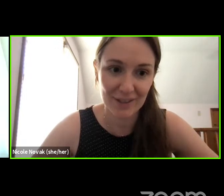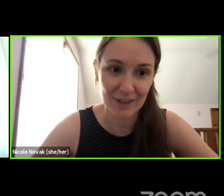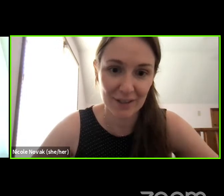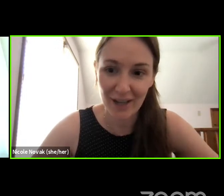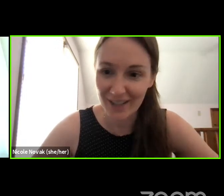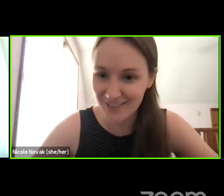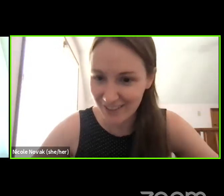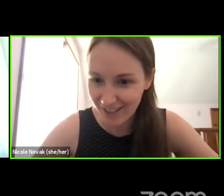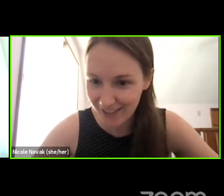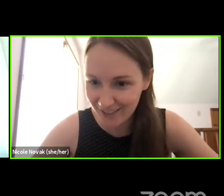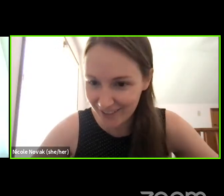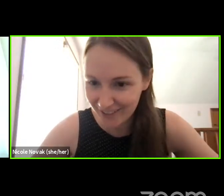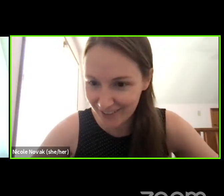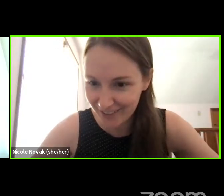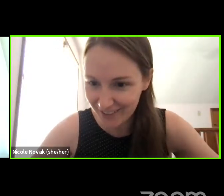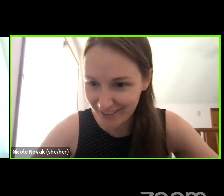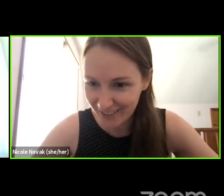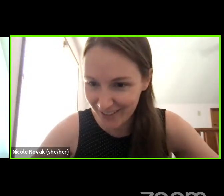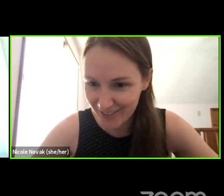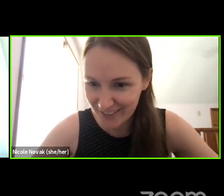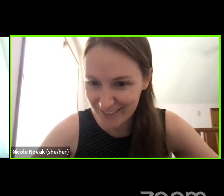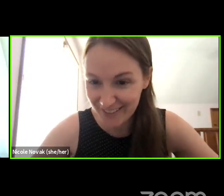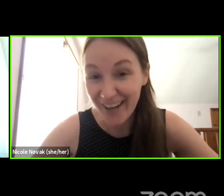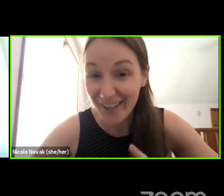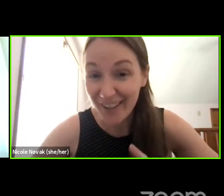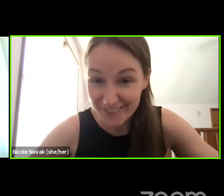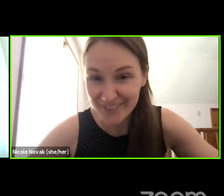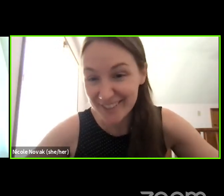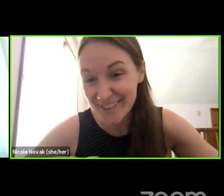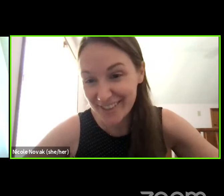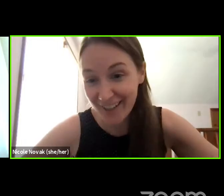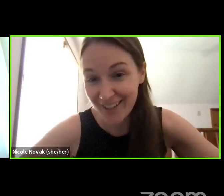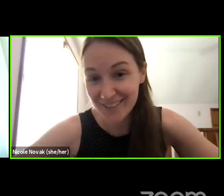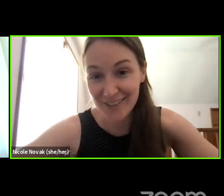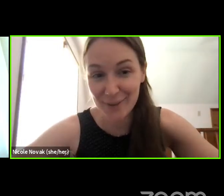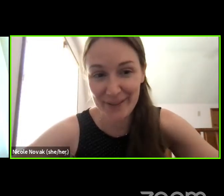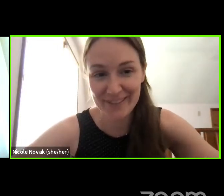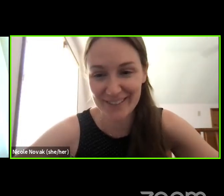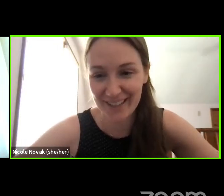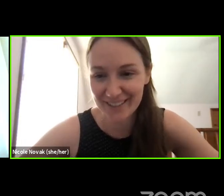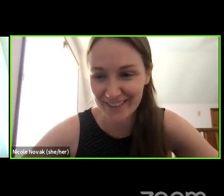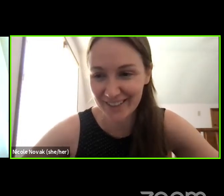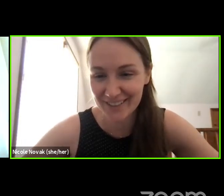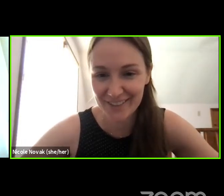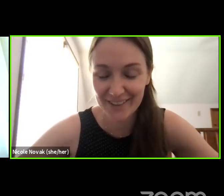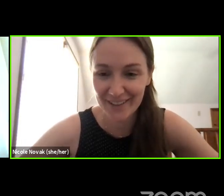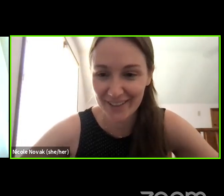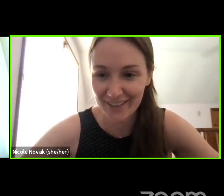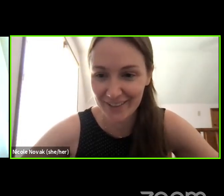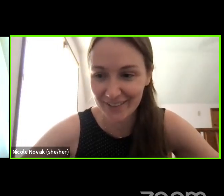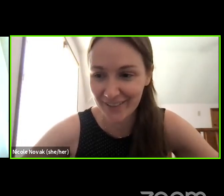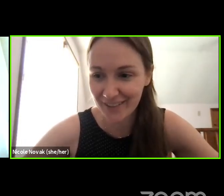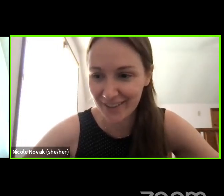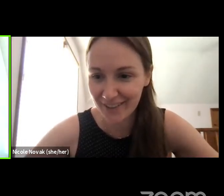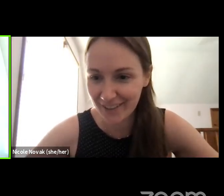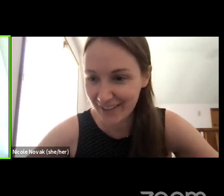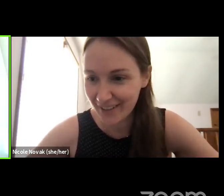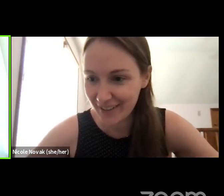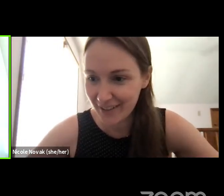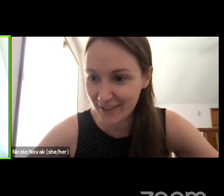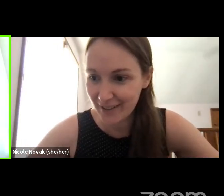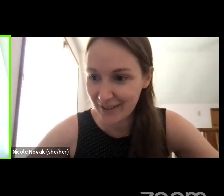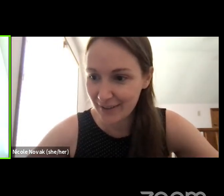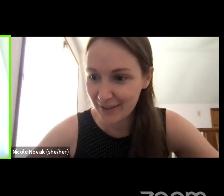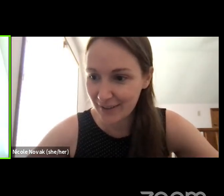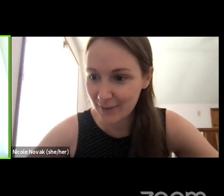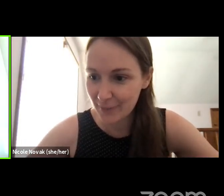it i see han in the comments here i also really enjoyed han's presentation yesterday thank you oh yeah